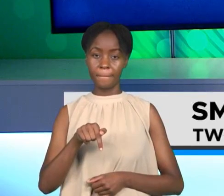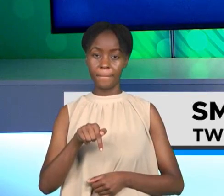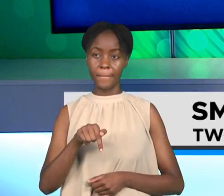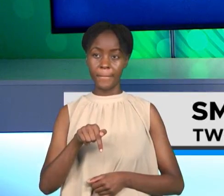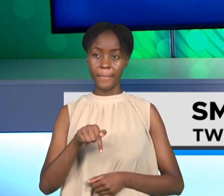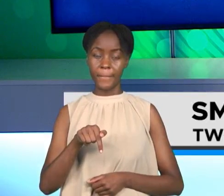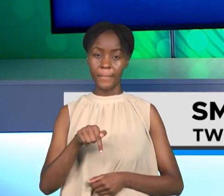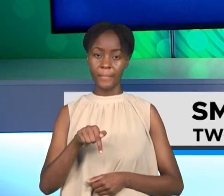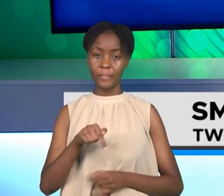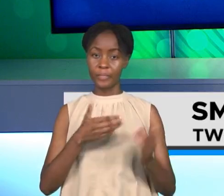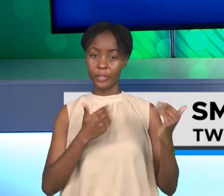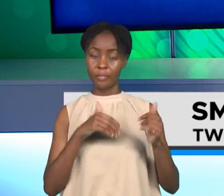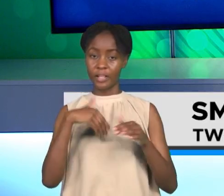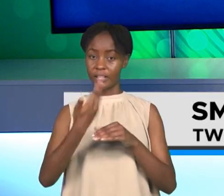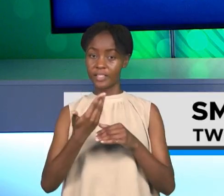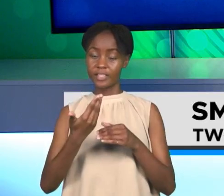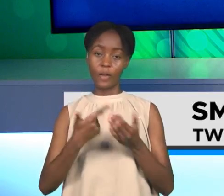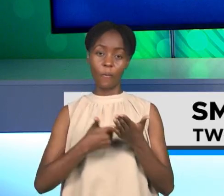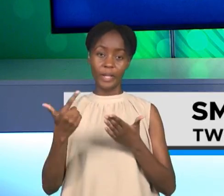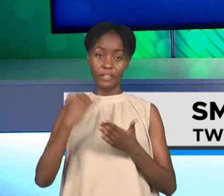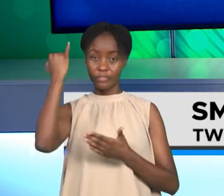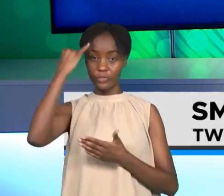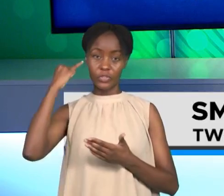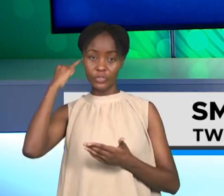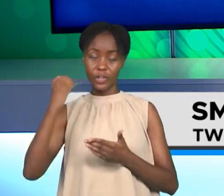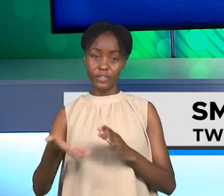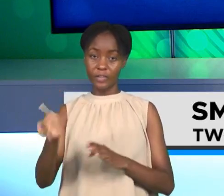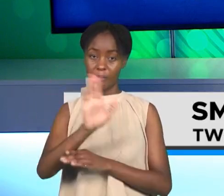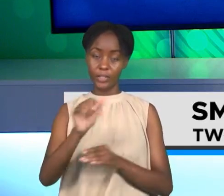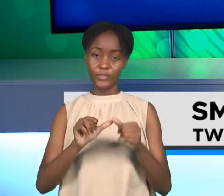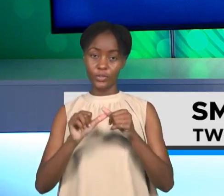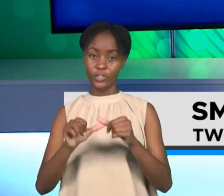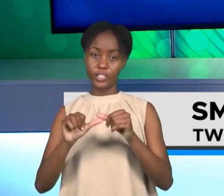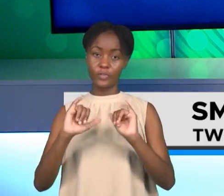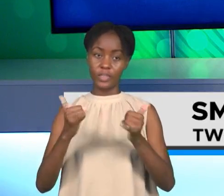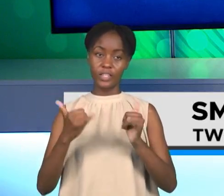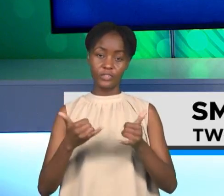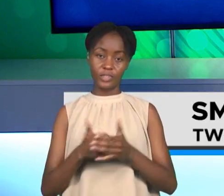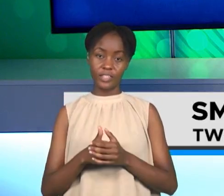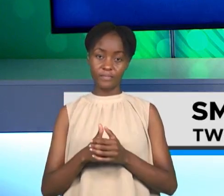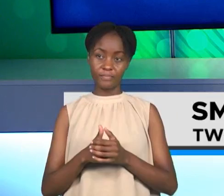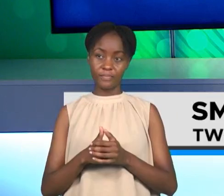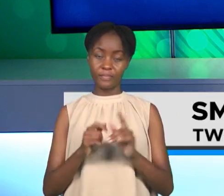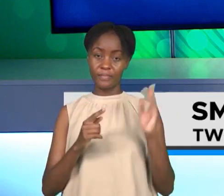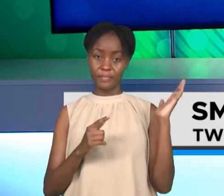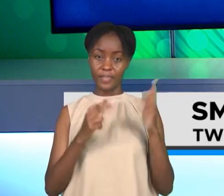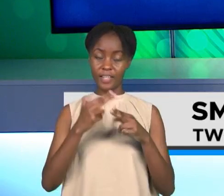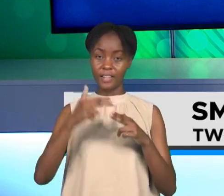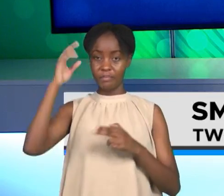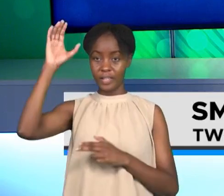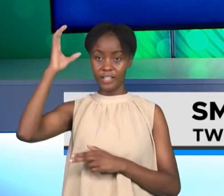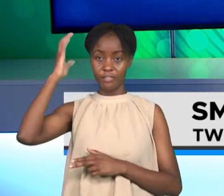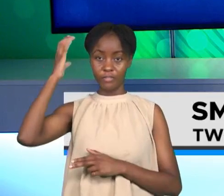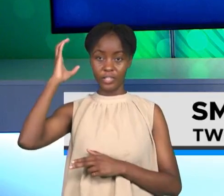doing this, but hopefully next week Joel Chacha will be coming back to take over from where I've left. I've been your host Cliff Ondubi,